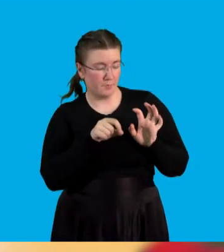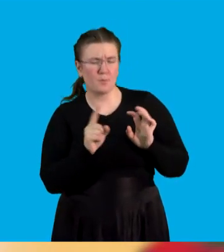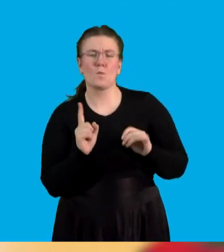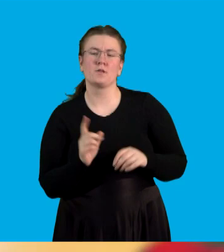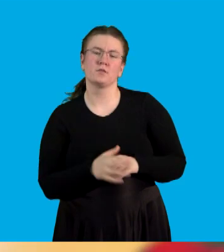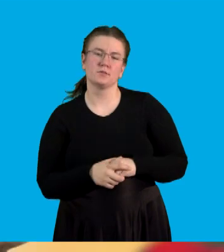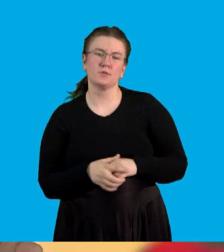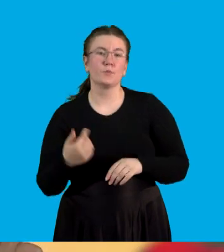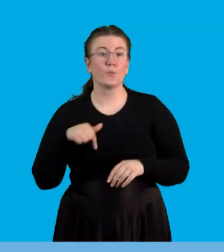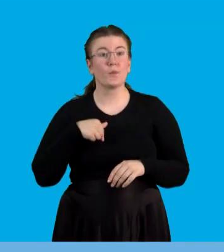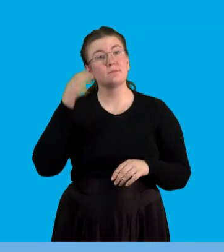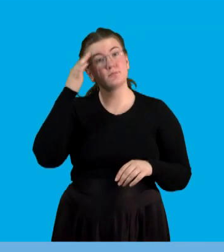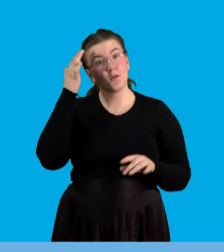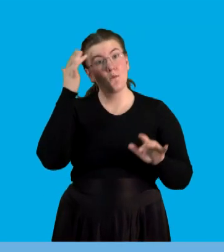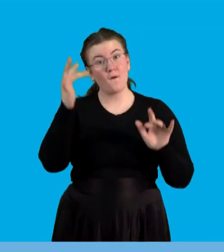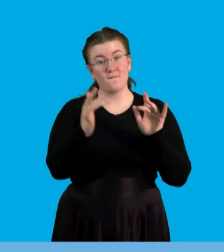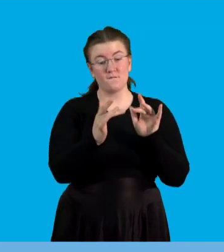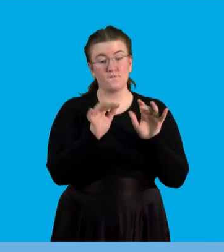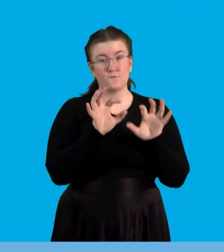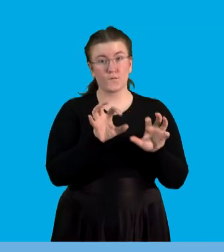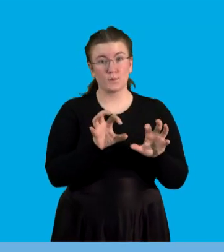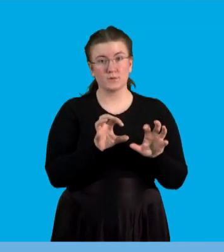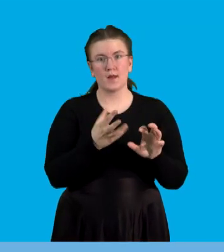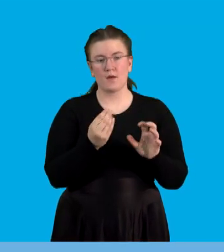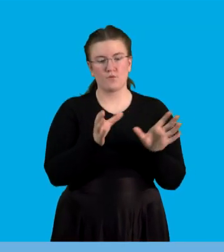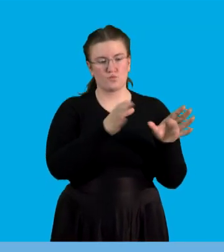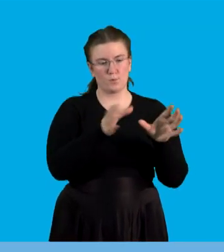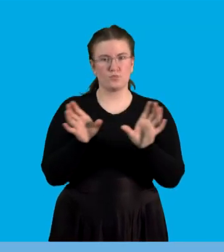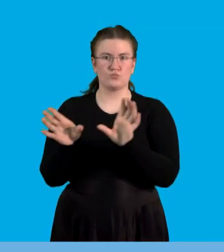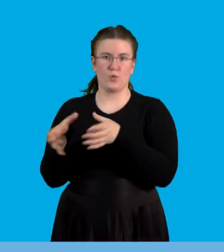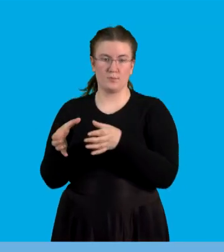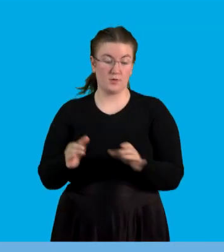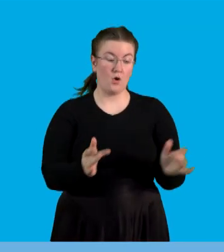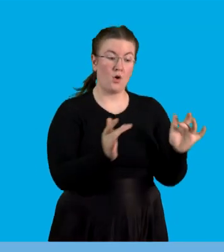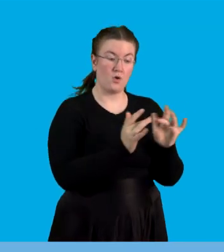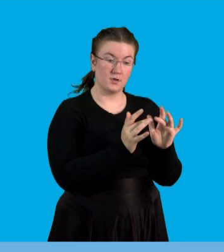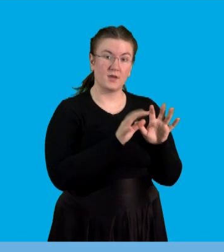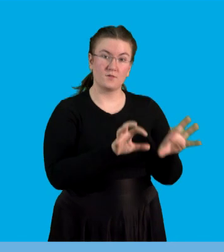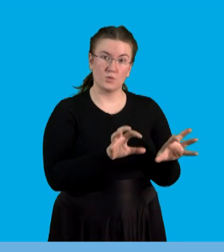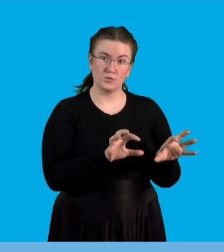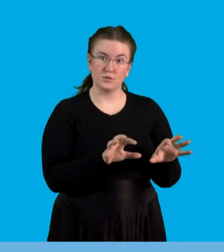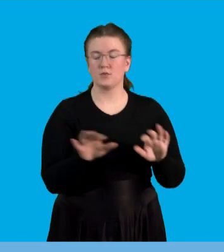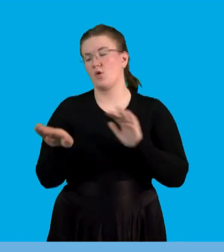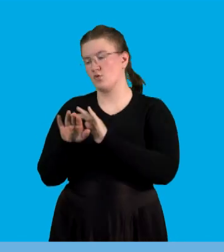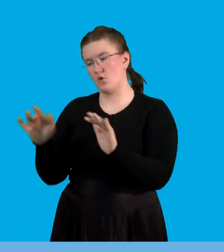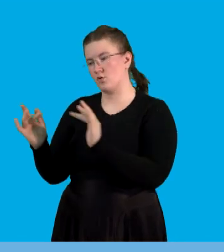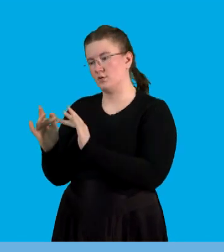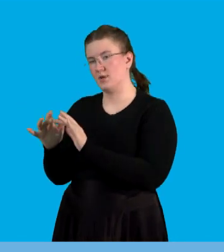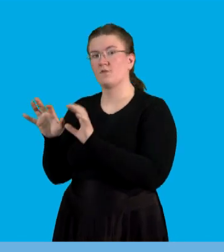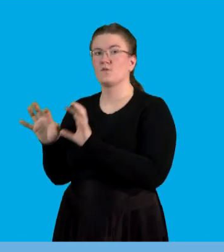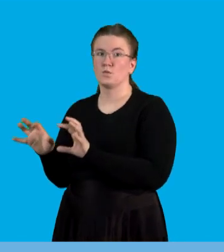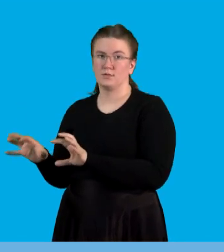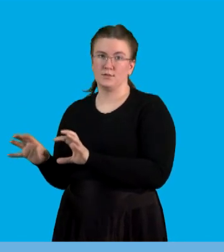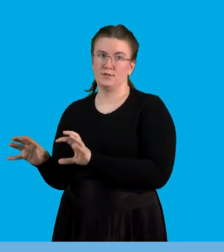forces. So we do know that forces are placed into two main groups, being the contact forces and the field forces, which